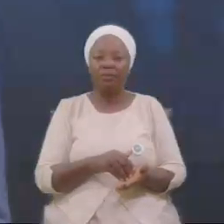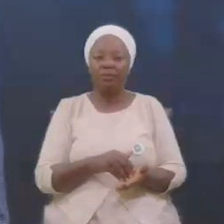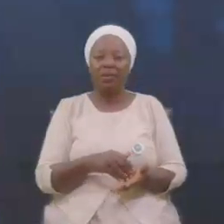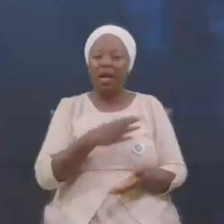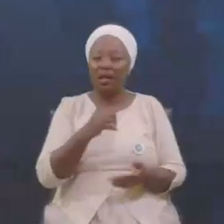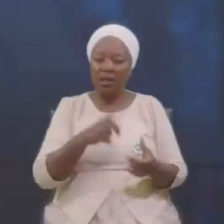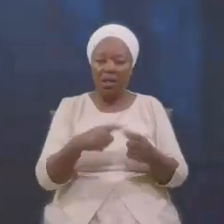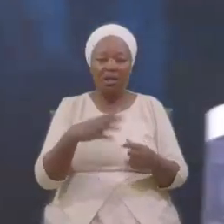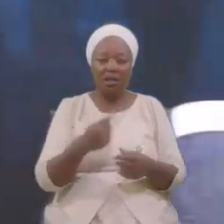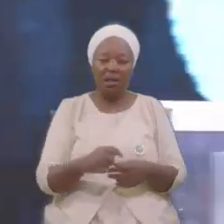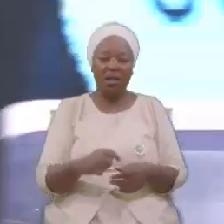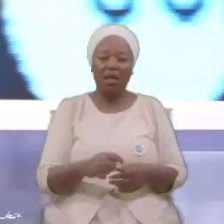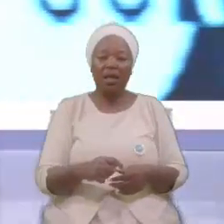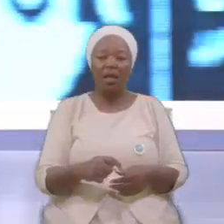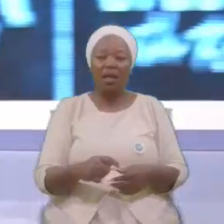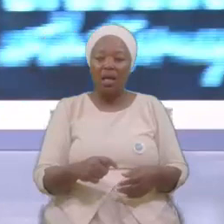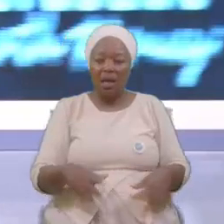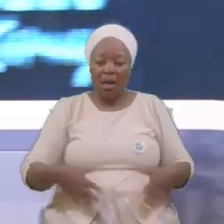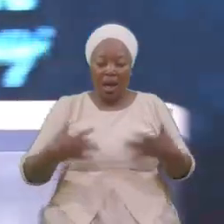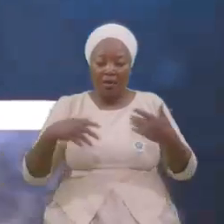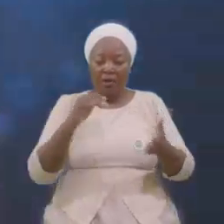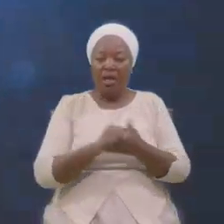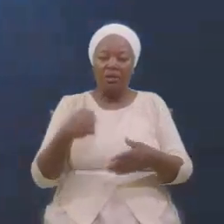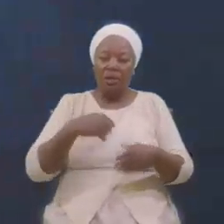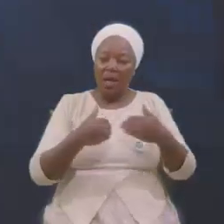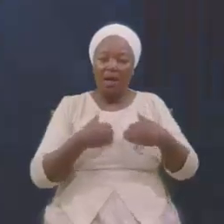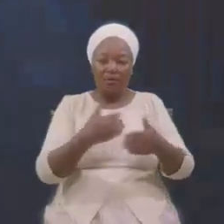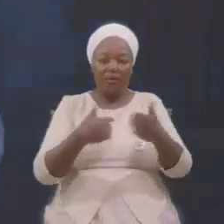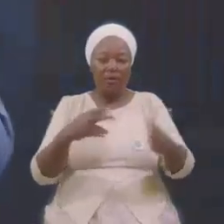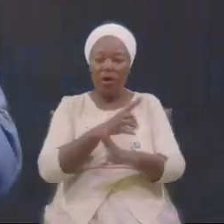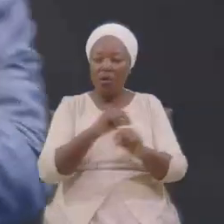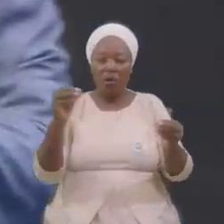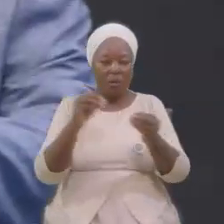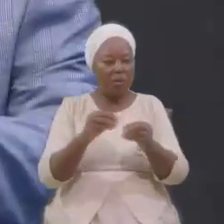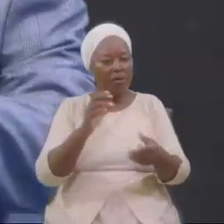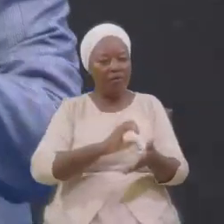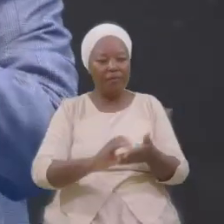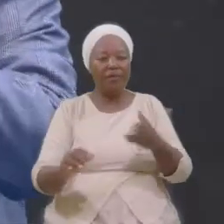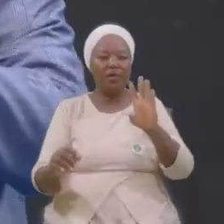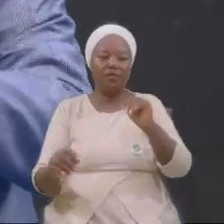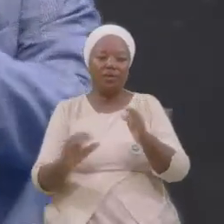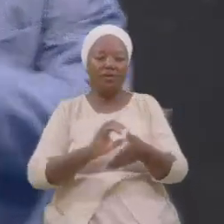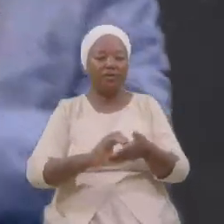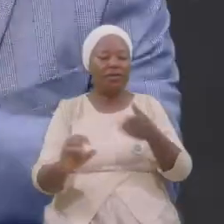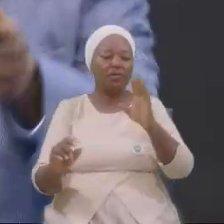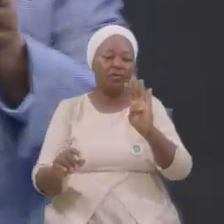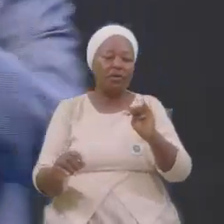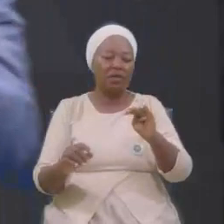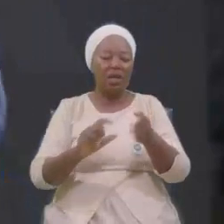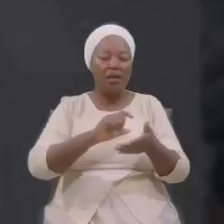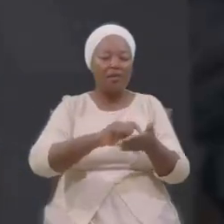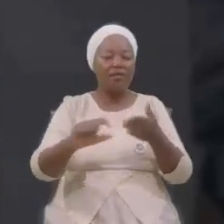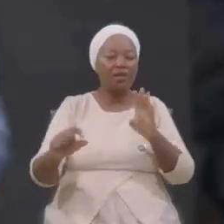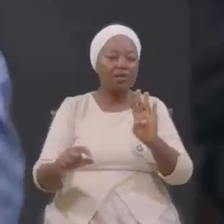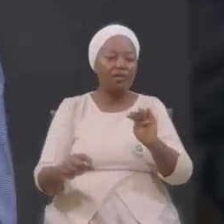lies the Lord we had before, no more. Give me verse 14 now. Verse 14. In verse 14,